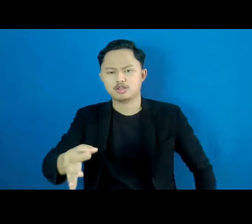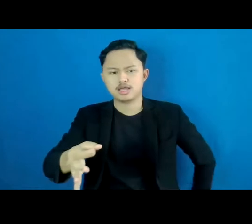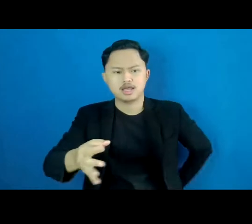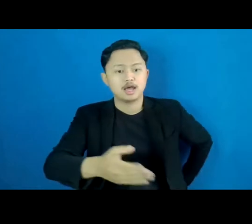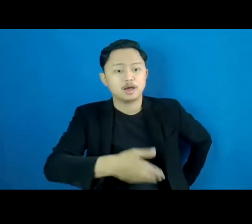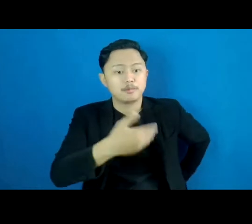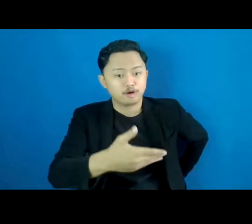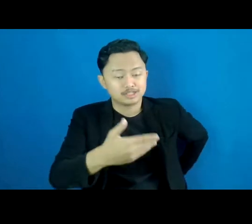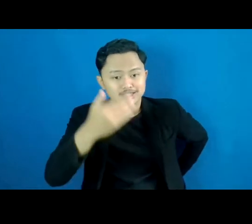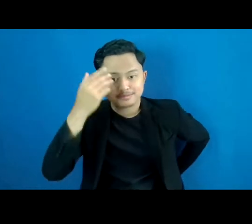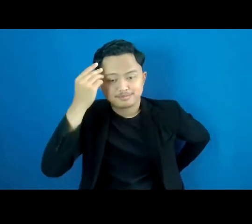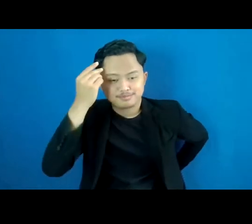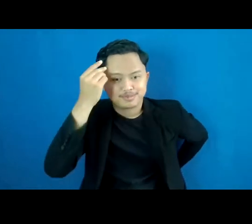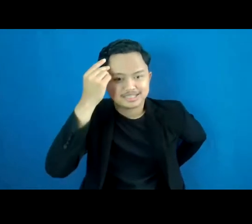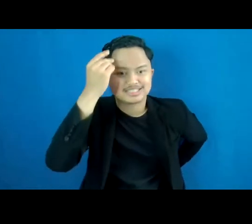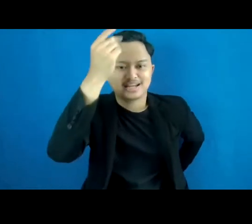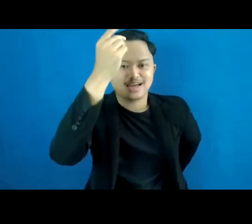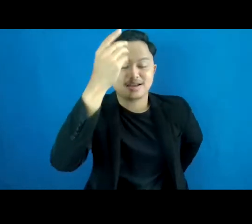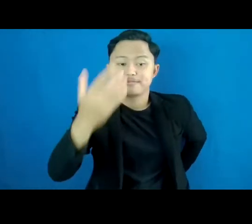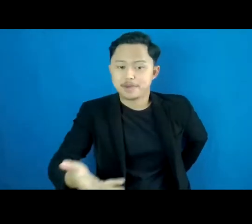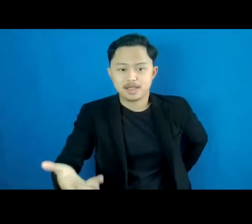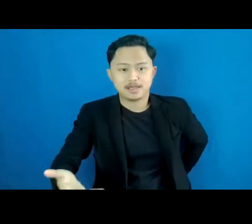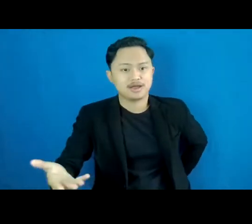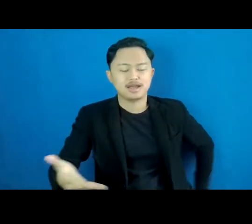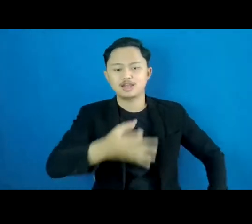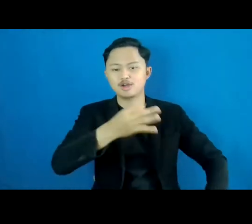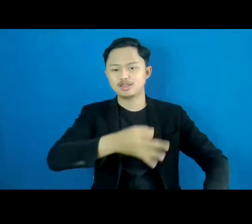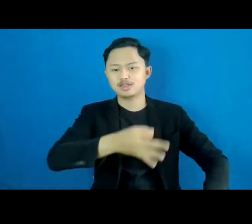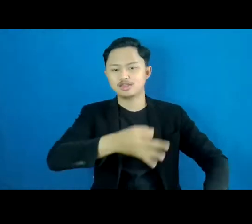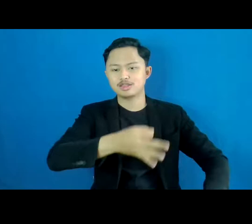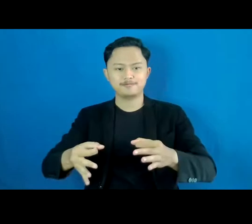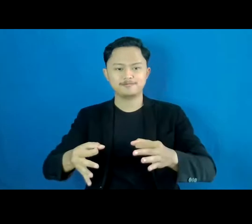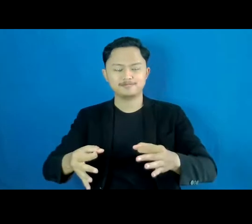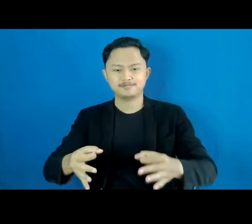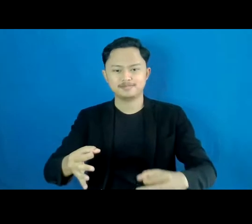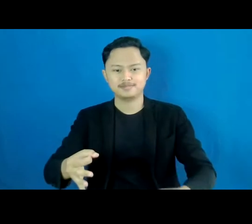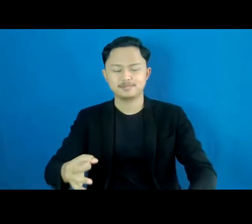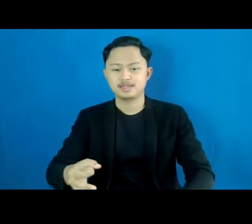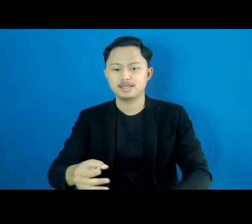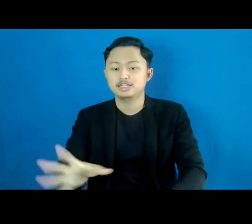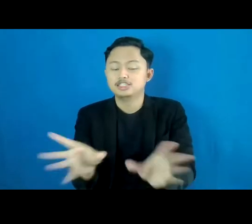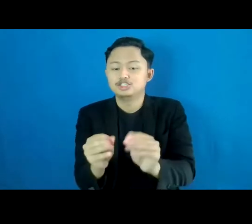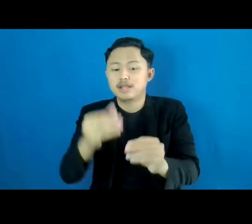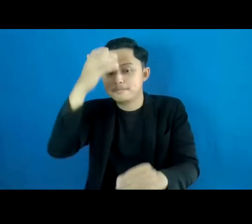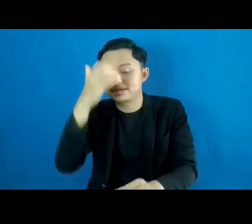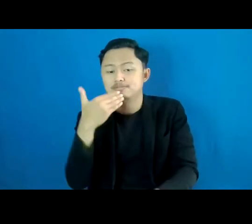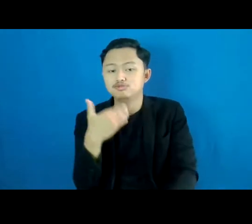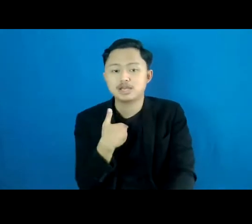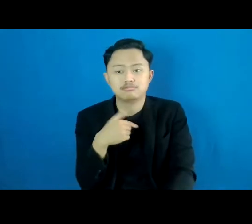planning is different from city to city, and how many buses overall have you